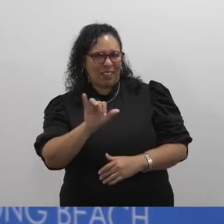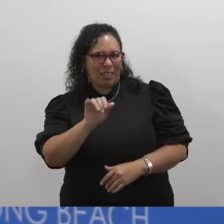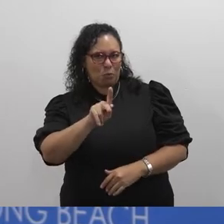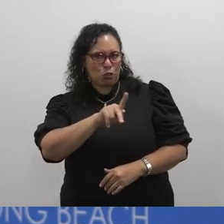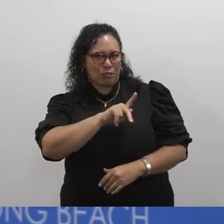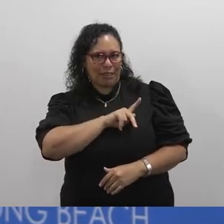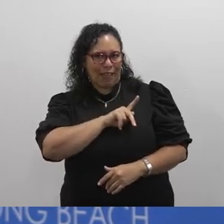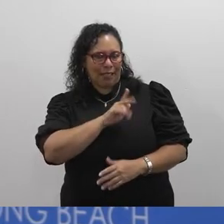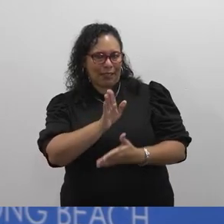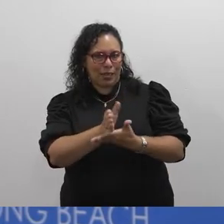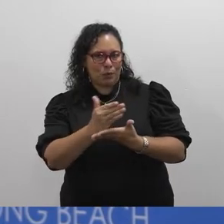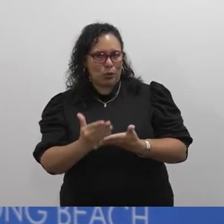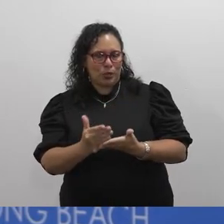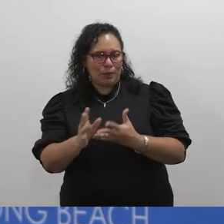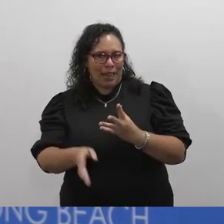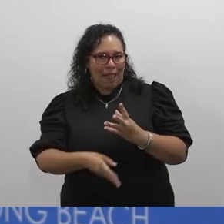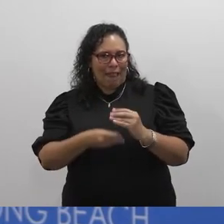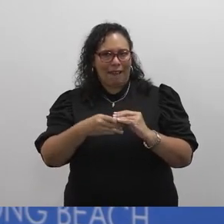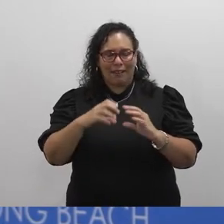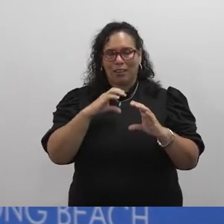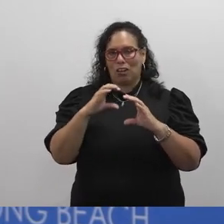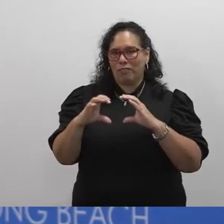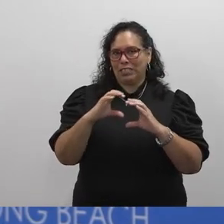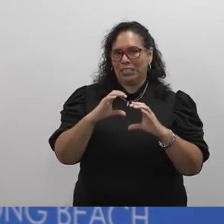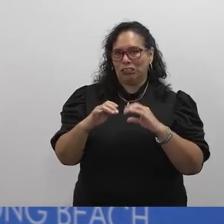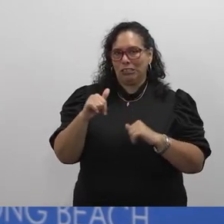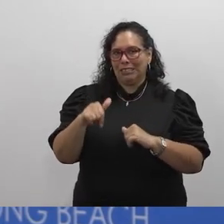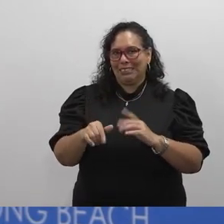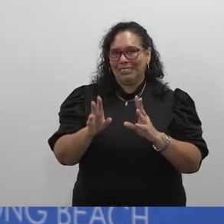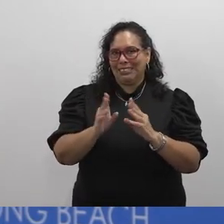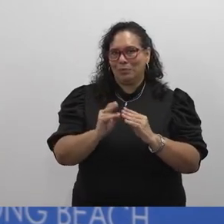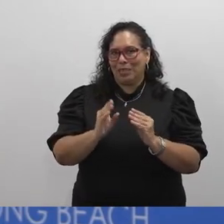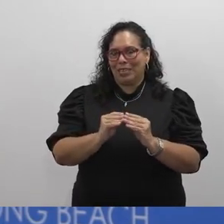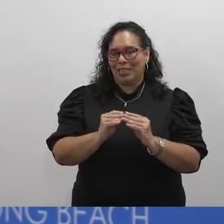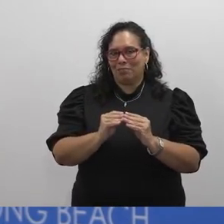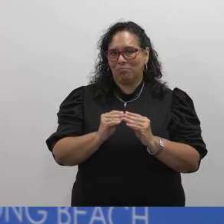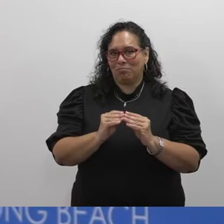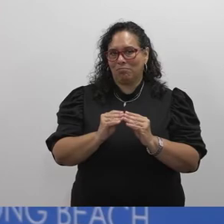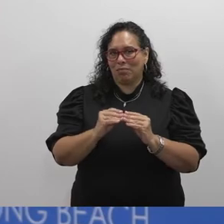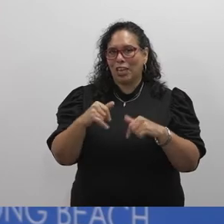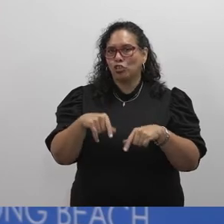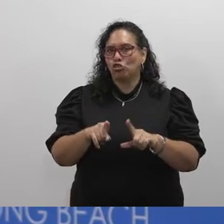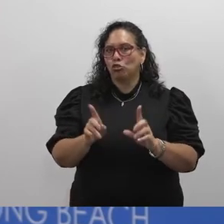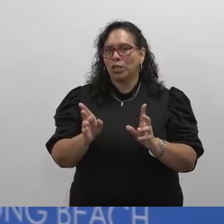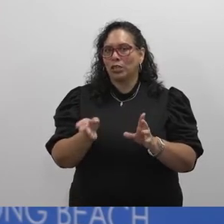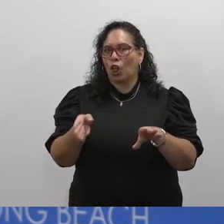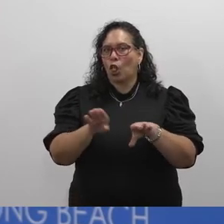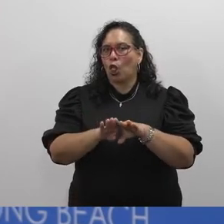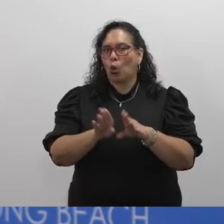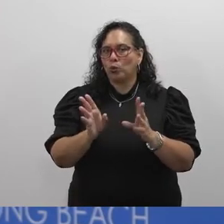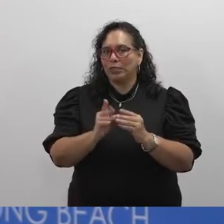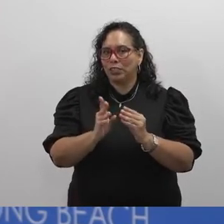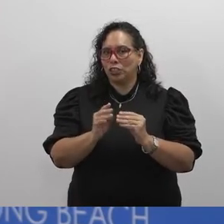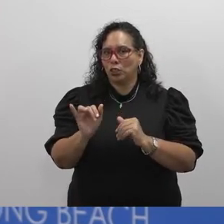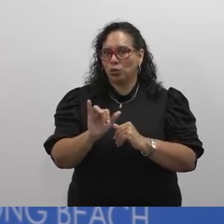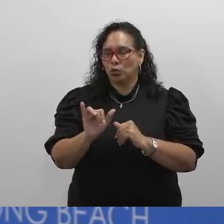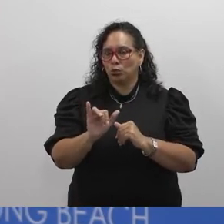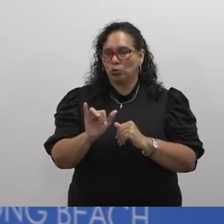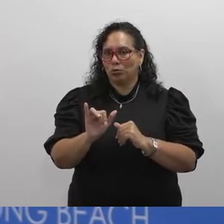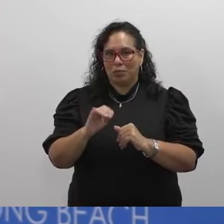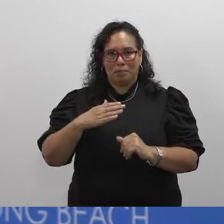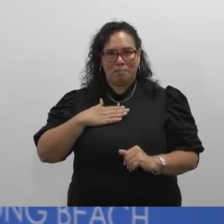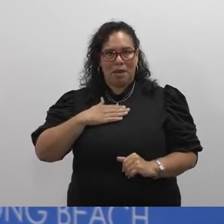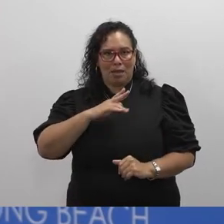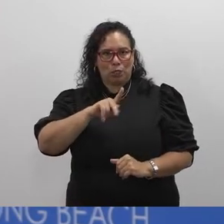added to the conversations we have at this meeting and in closed session, especially in regards to my personality,